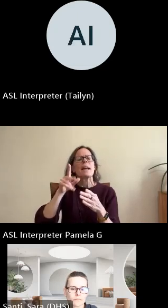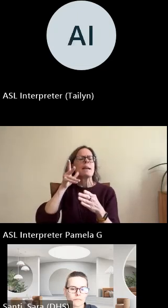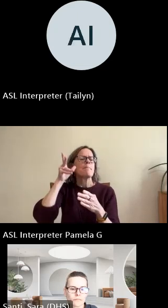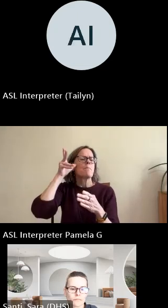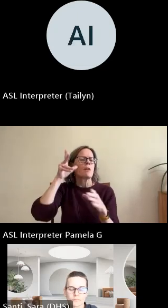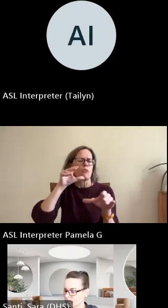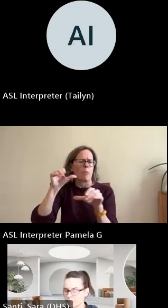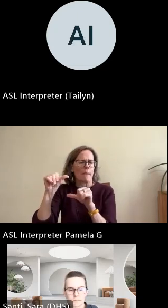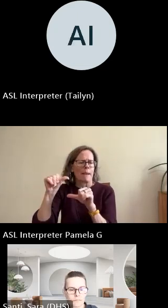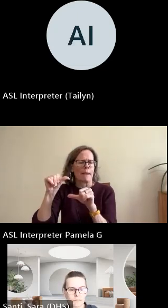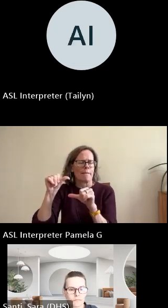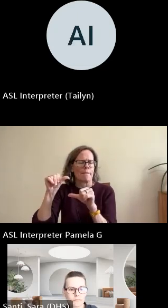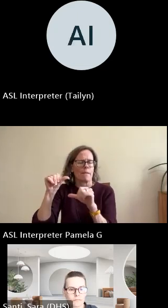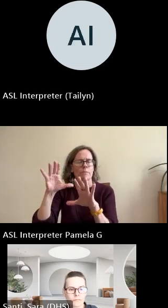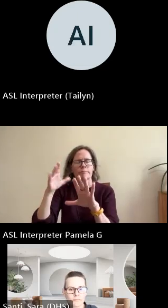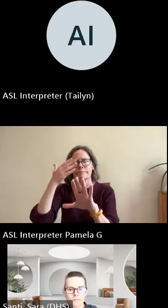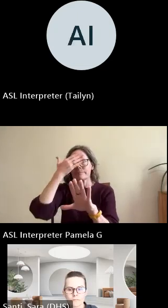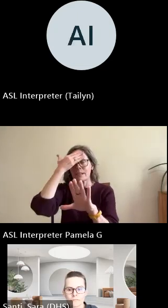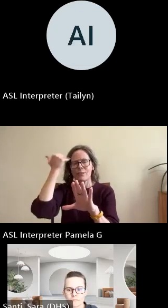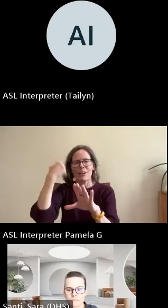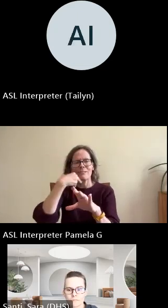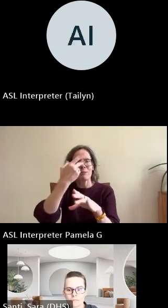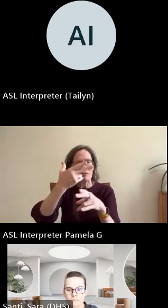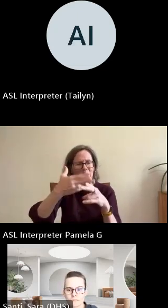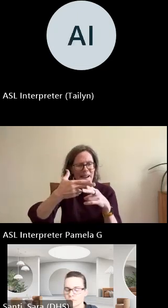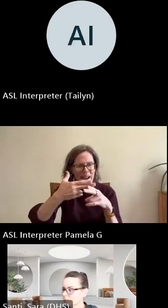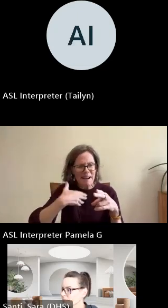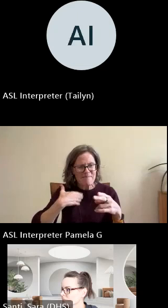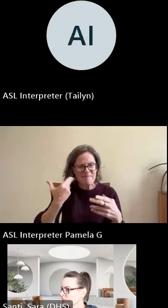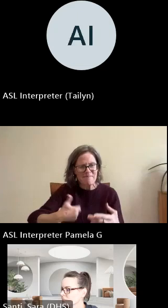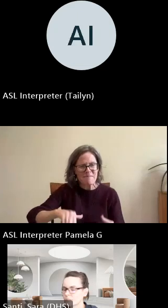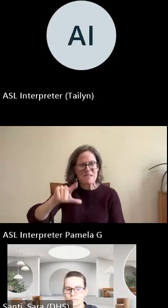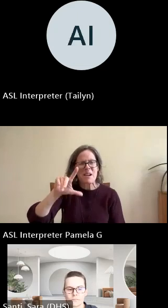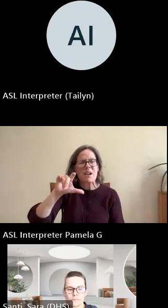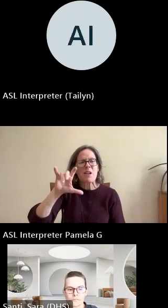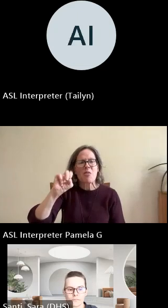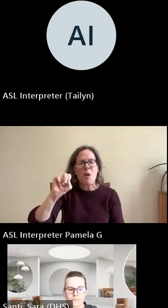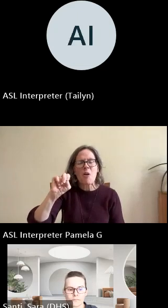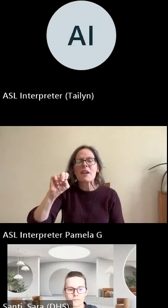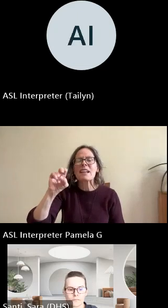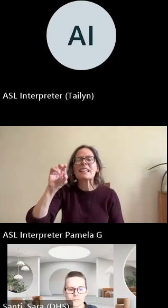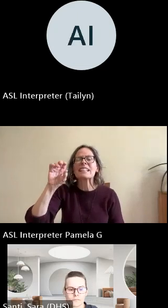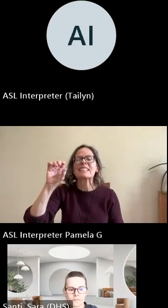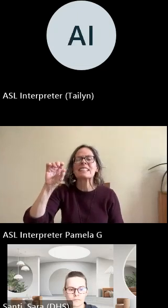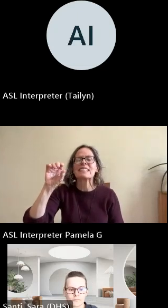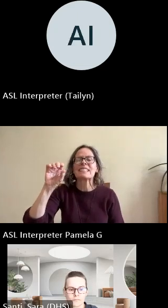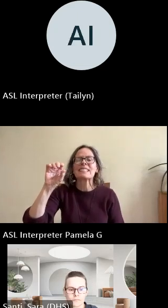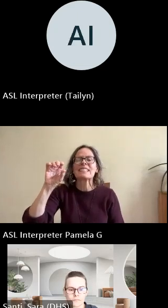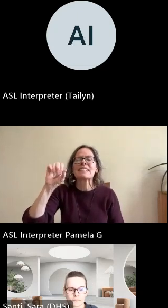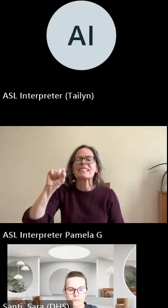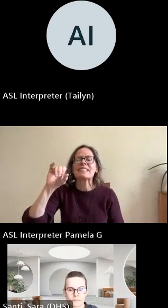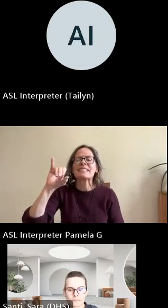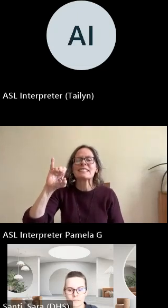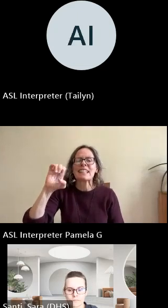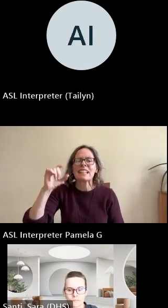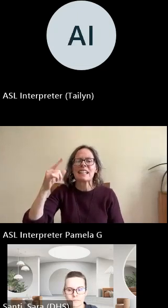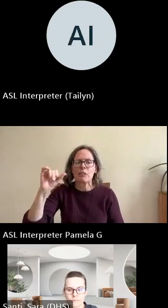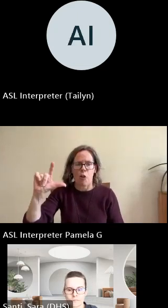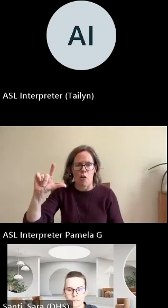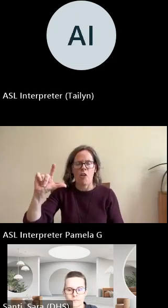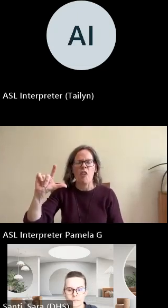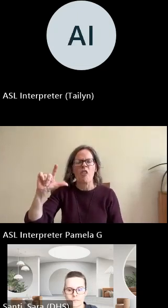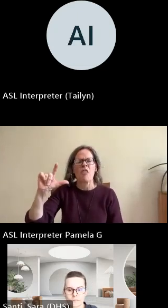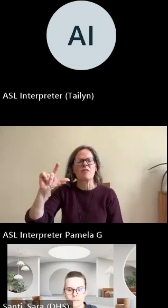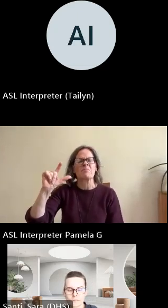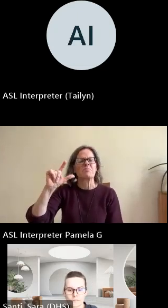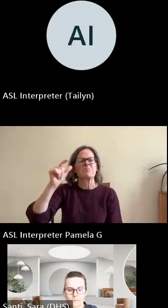kind of forgot to say my name and where I work. Lauren Siegel. I work at the Department of Human Services, and I've been at the state for 12